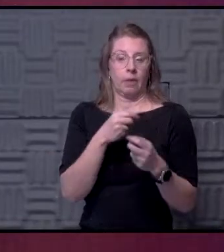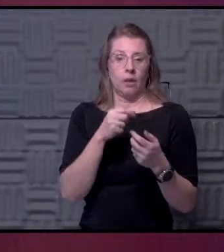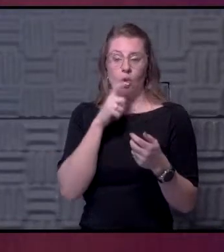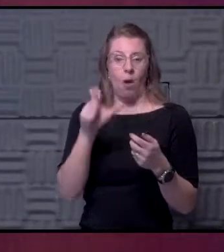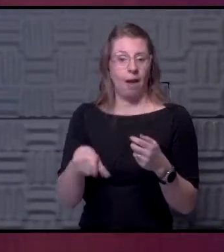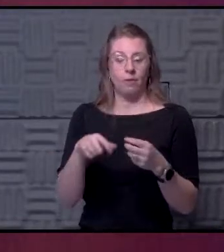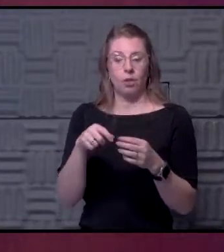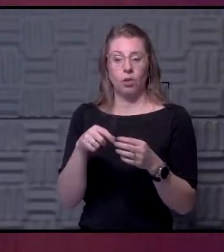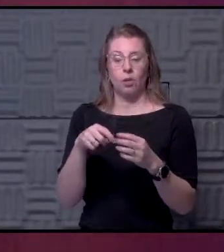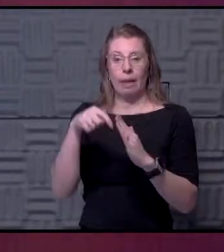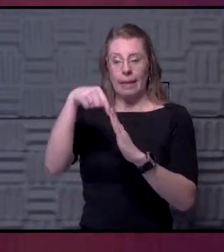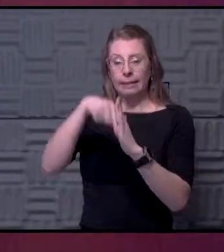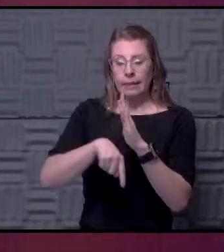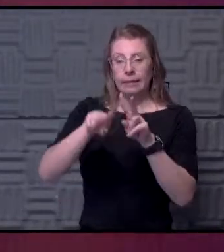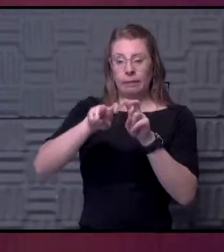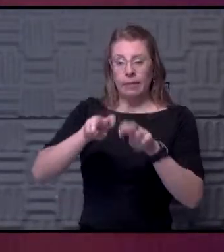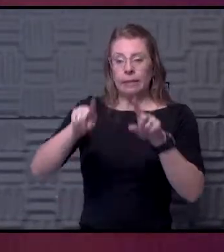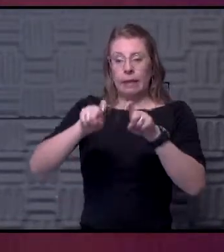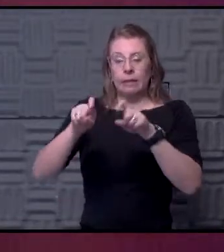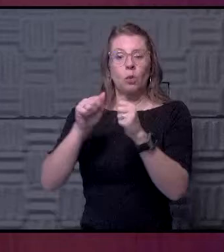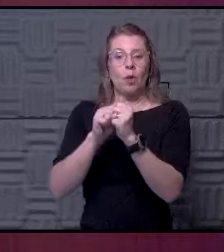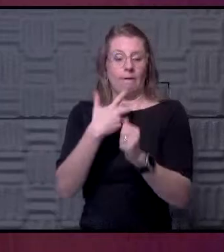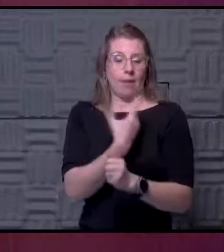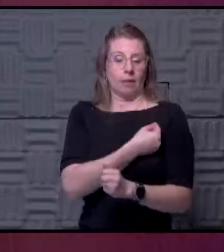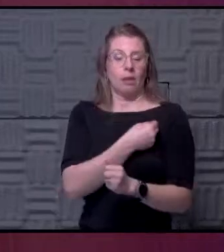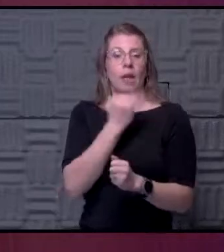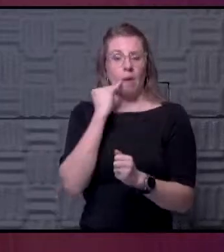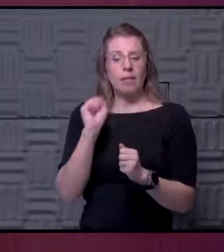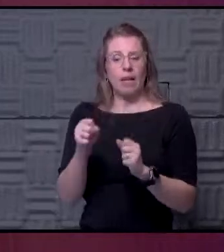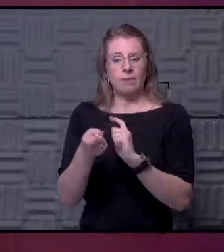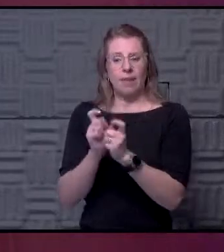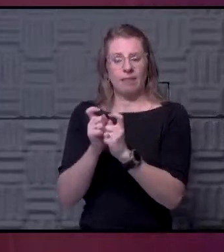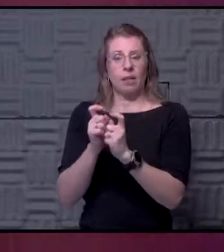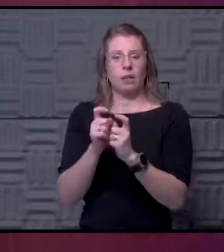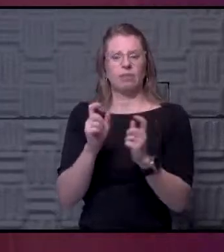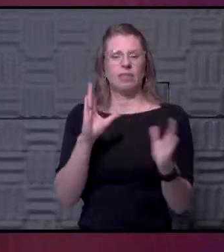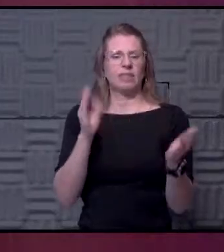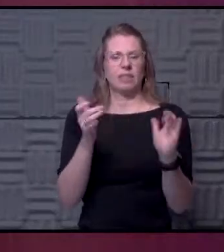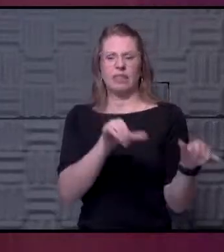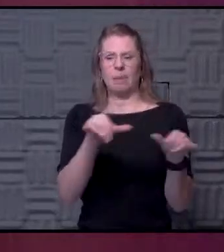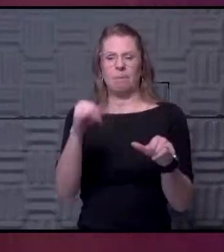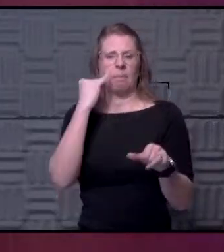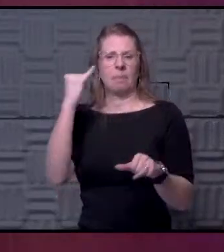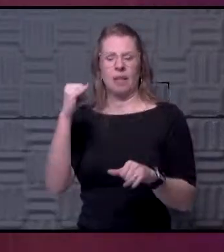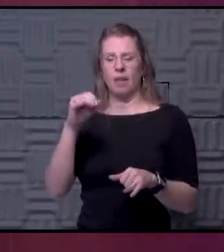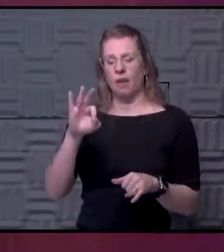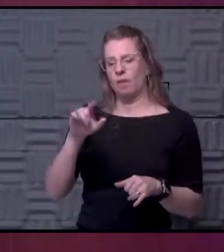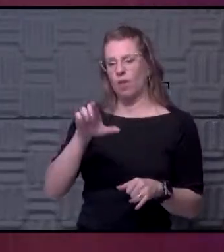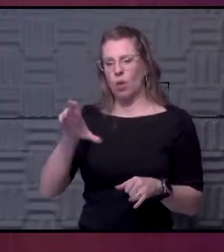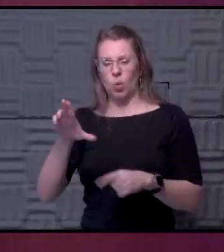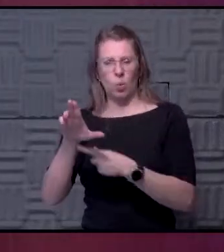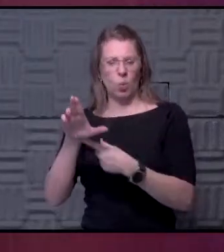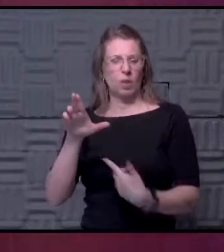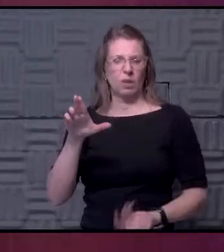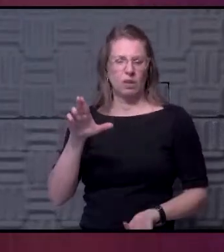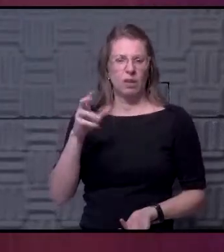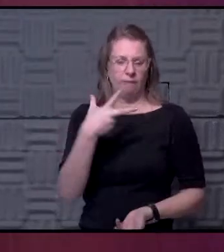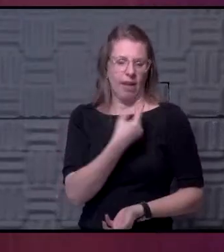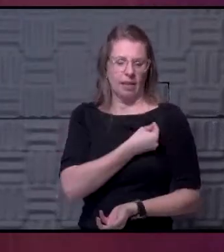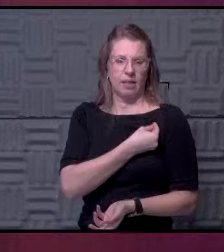to do the extensive testing with the vaccine when they do make a modification similar to the flu vaccine. They still have to look for immunogenicity, and they have to